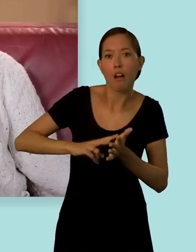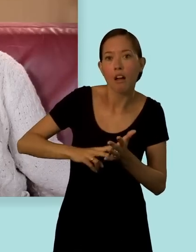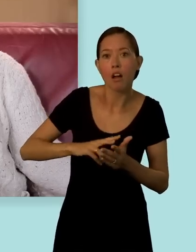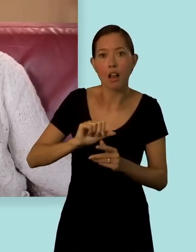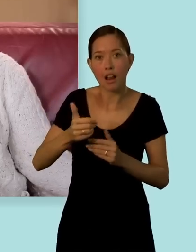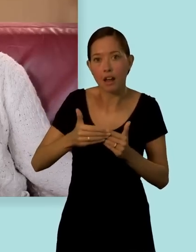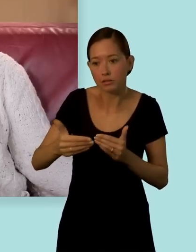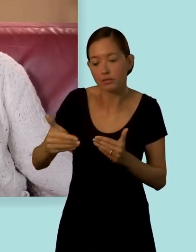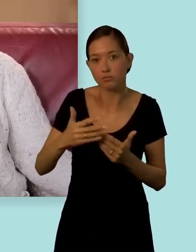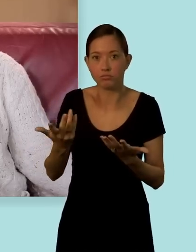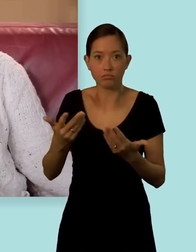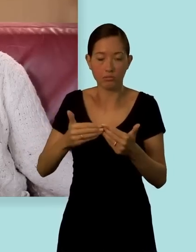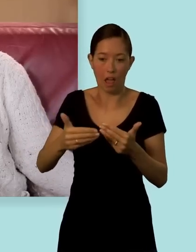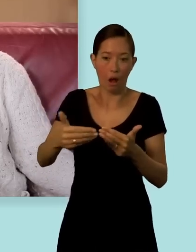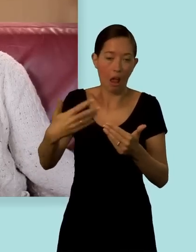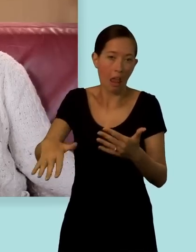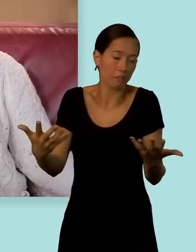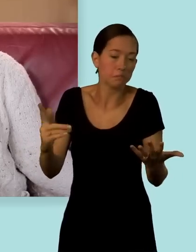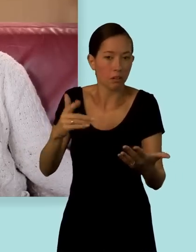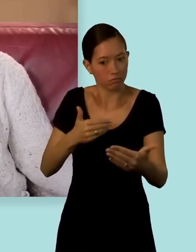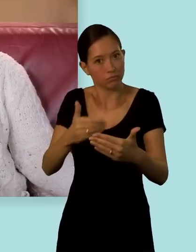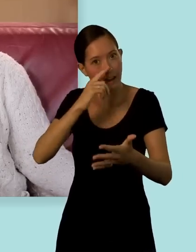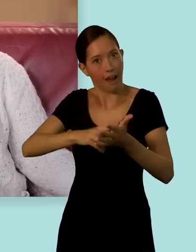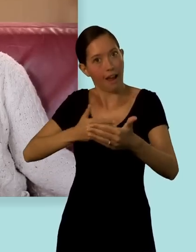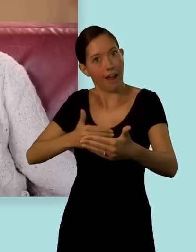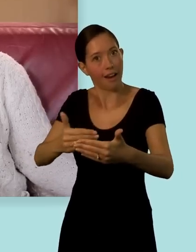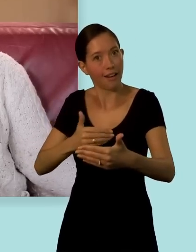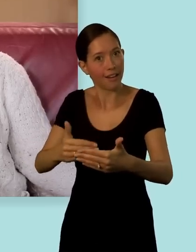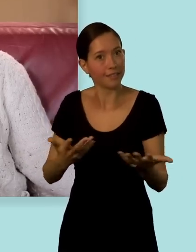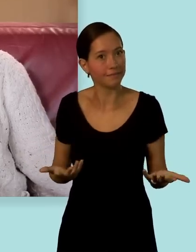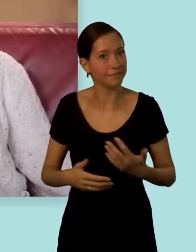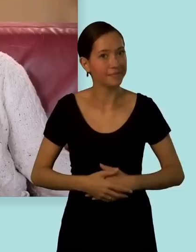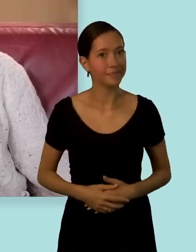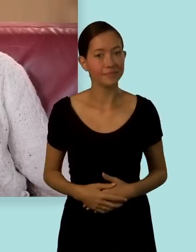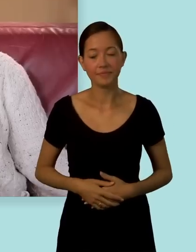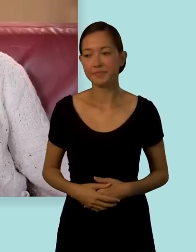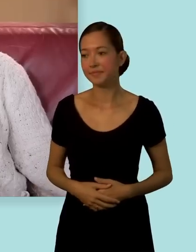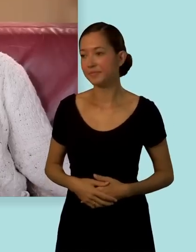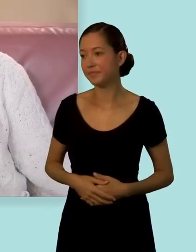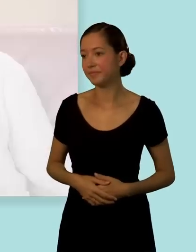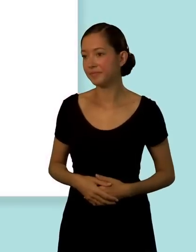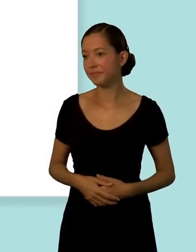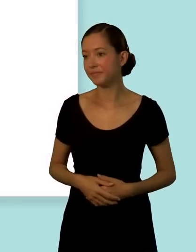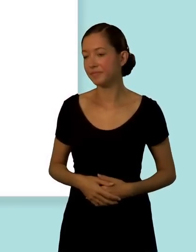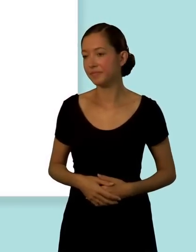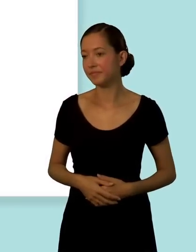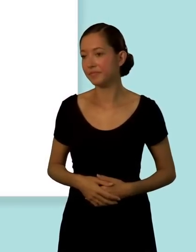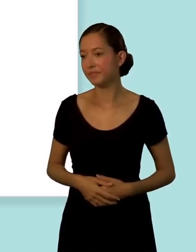can try and make plans for what you're going to do for the next however long you've got.